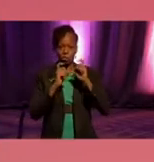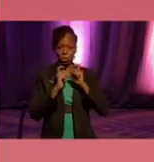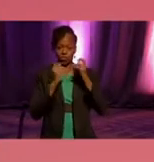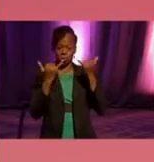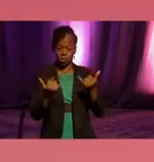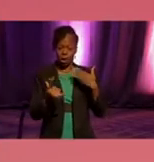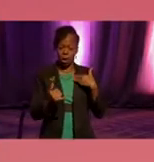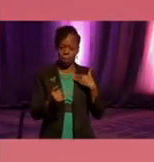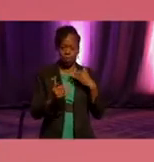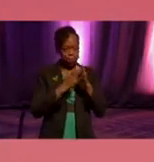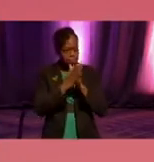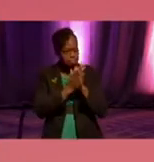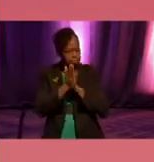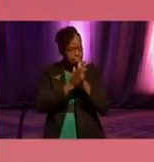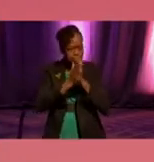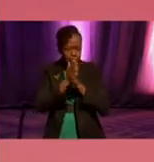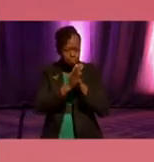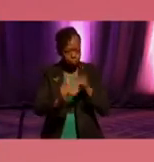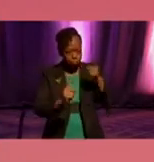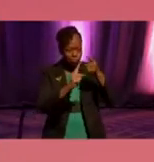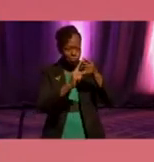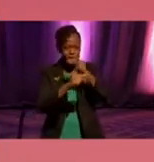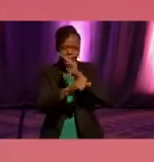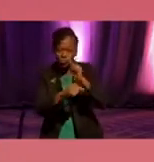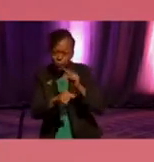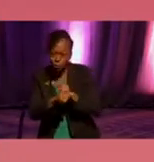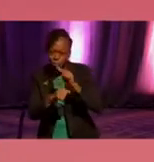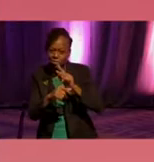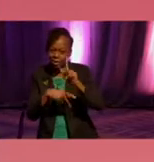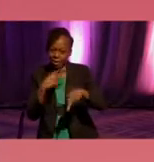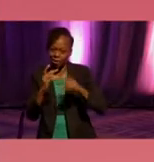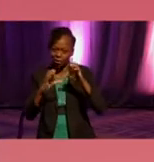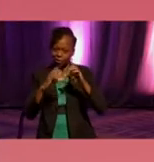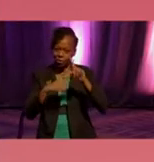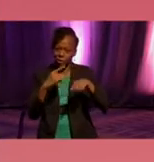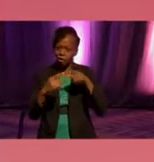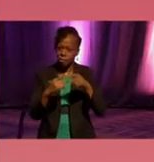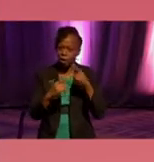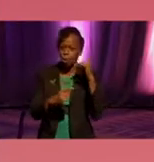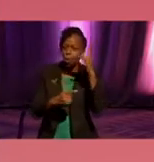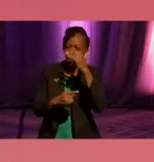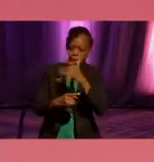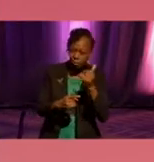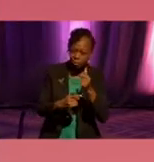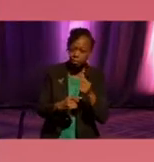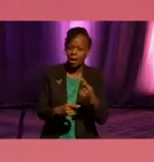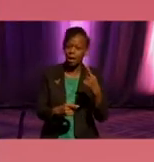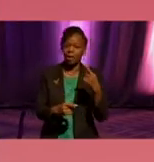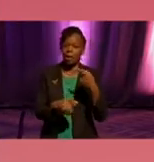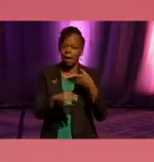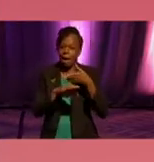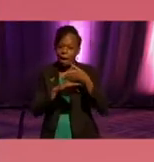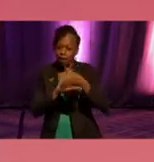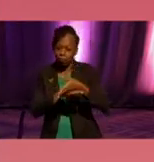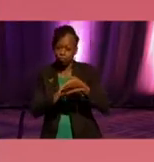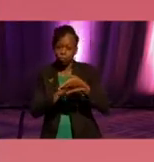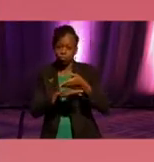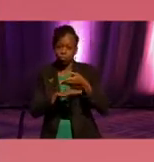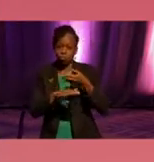on a mission to normalize the conversation around maternal mental health and normalize the conversation